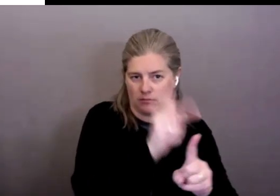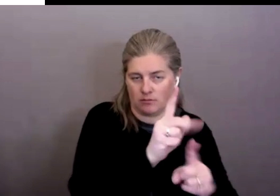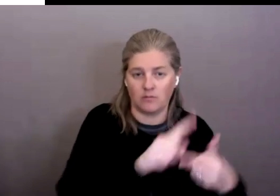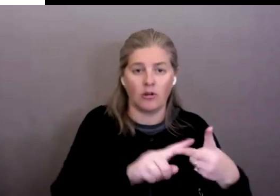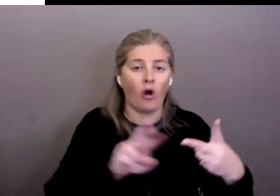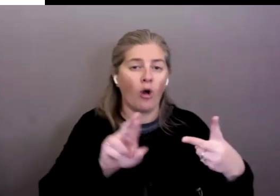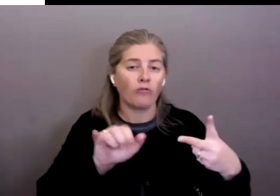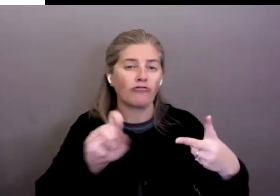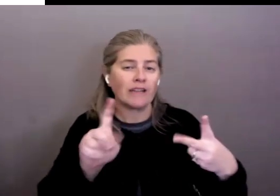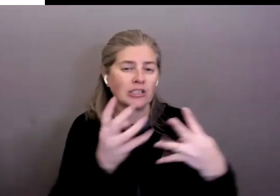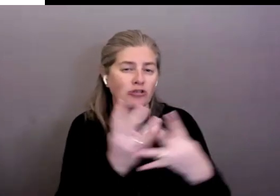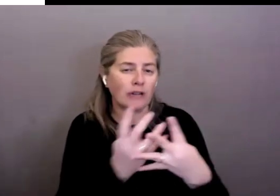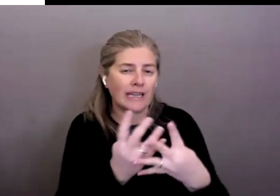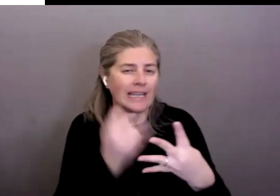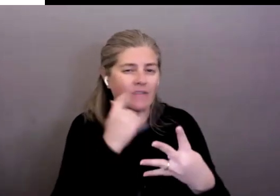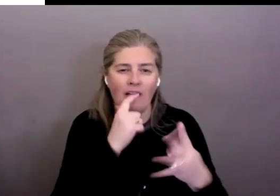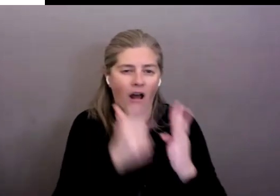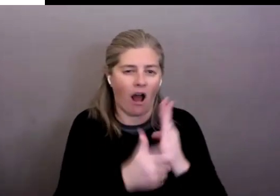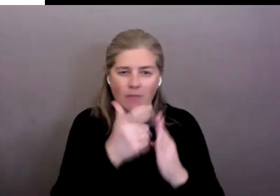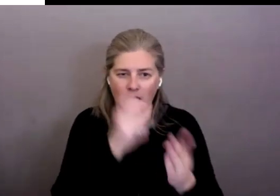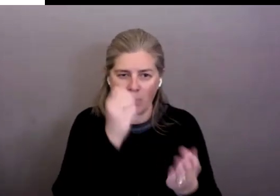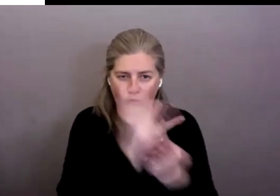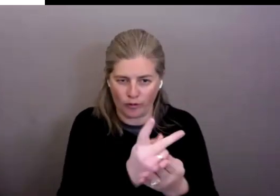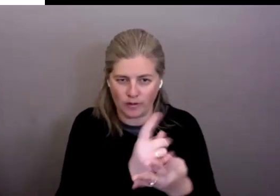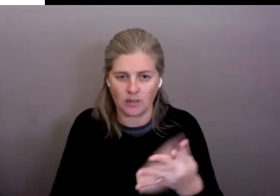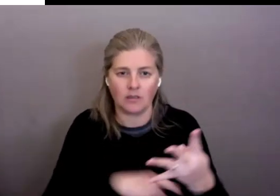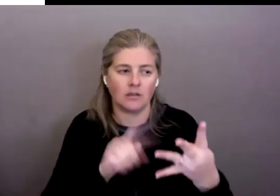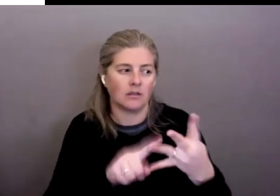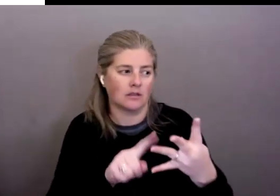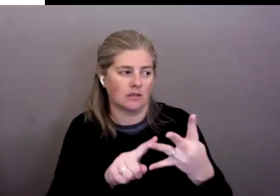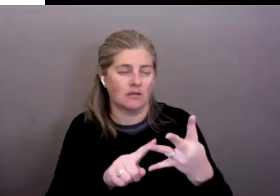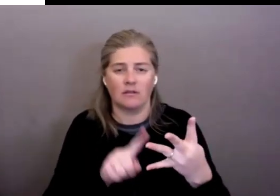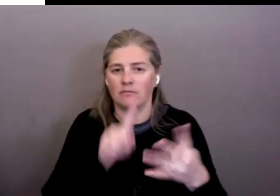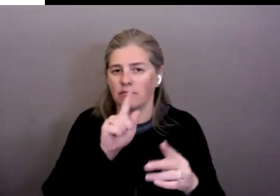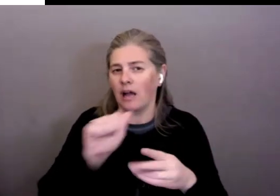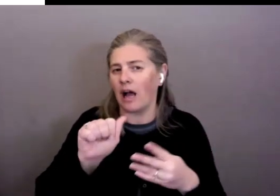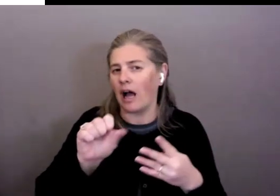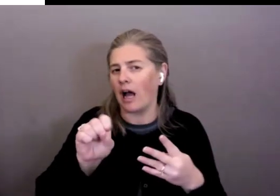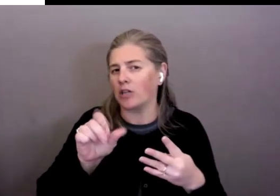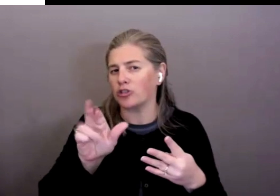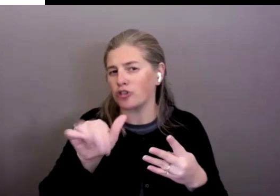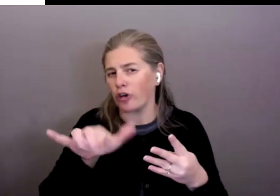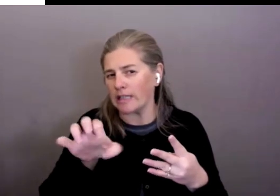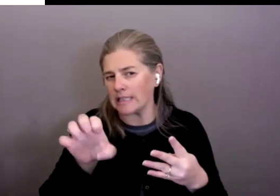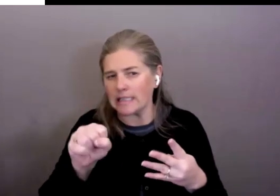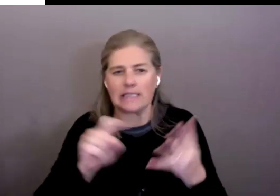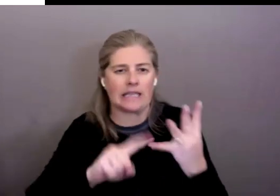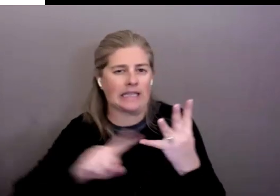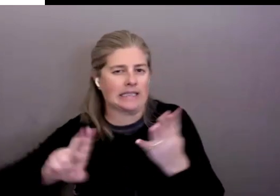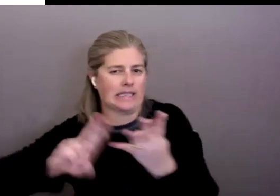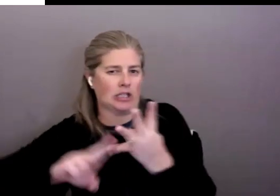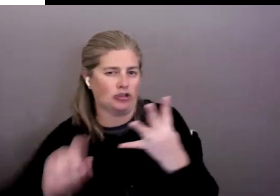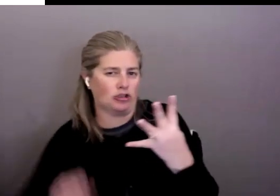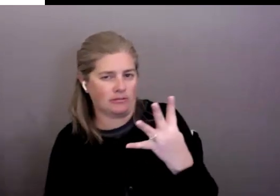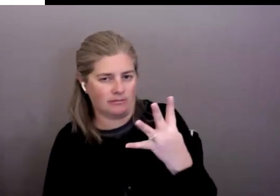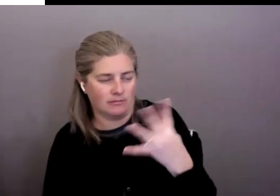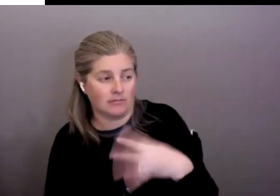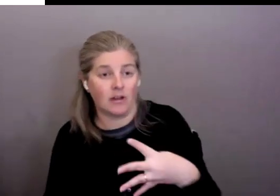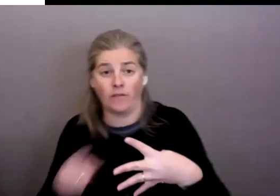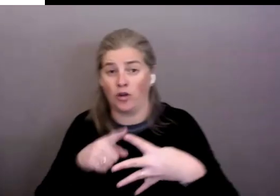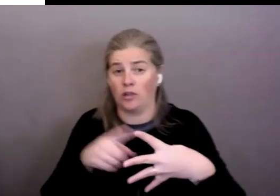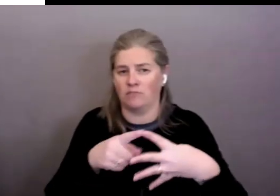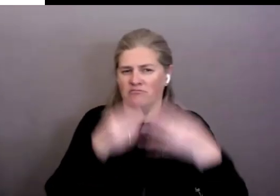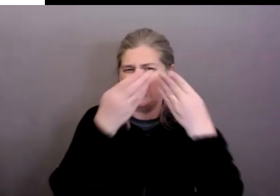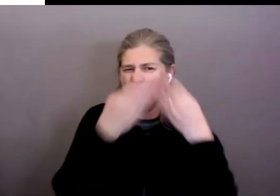for agreements that aren't categorically approved. There's a section on assurances and a section for signatures. So first, we'll talk about